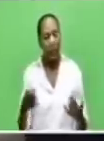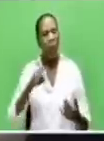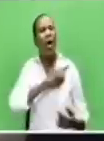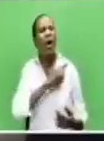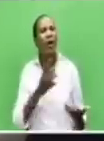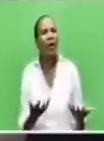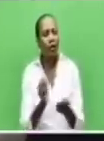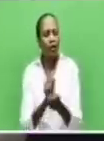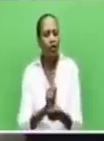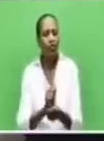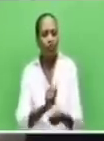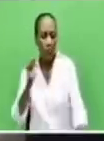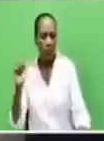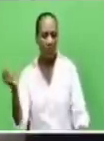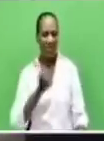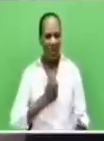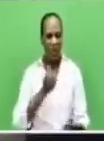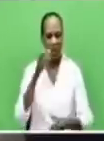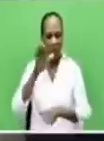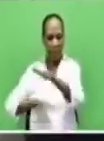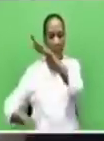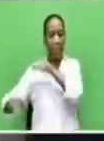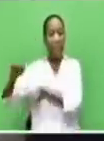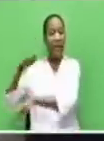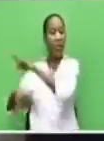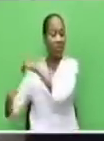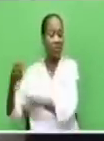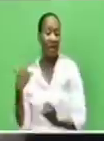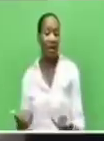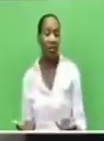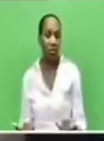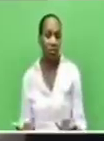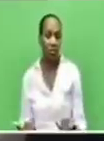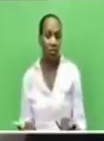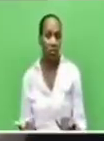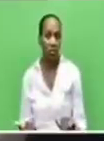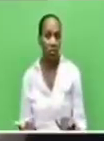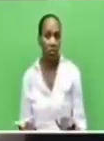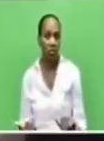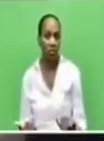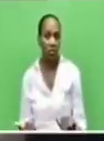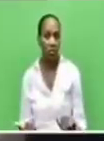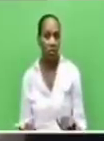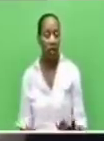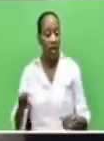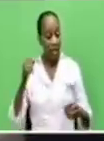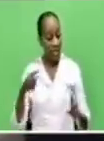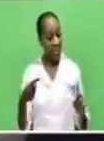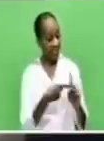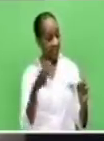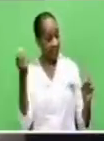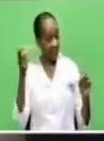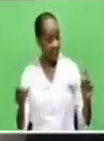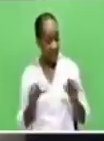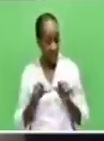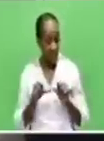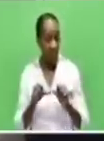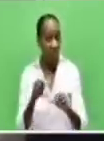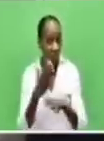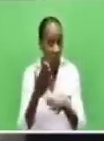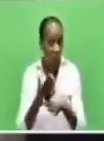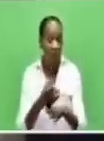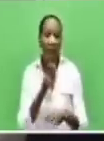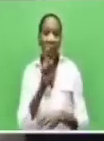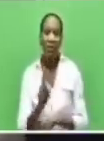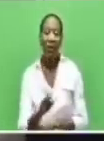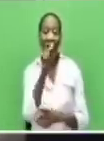democracy are being reversed at a rapid rate. If she is to continue as a speaker, then the ruling party and